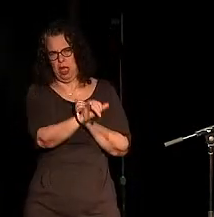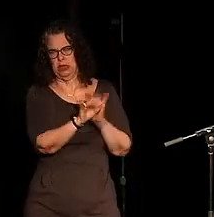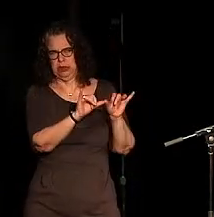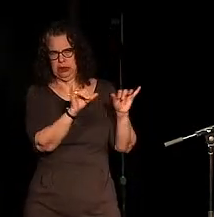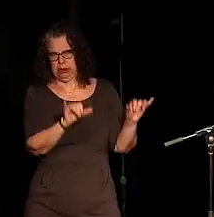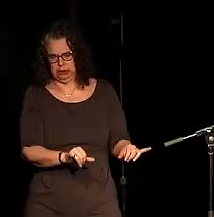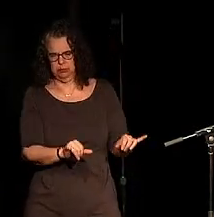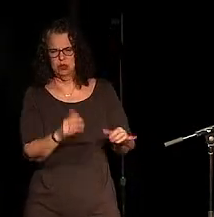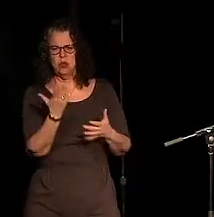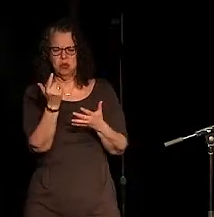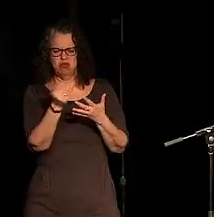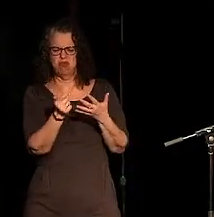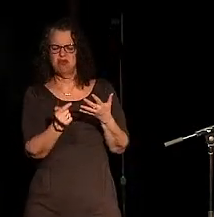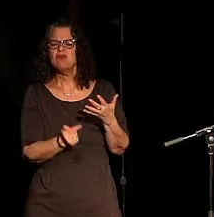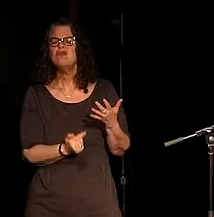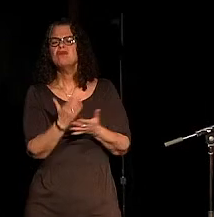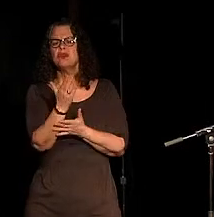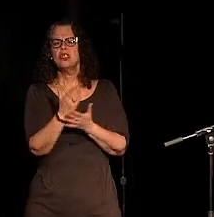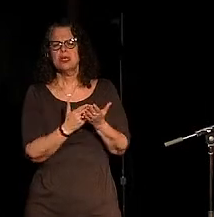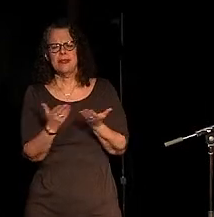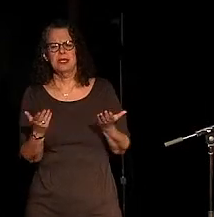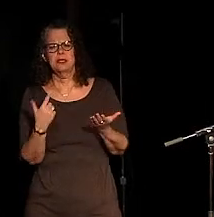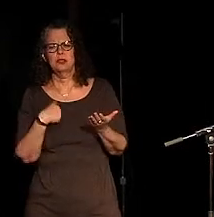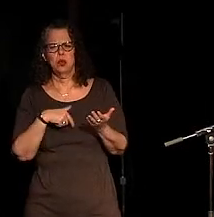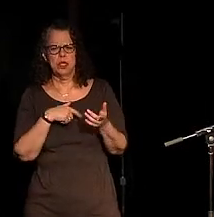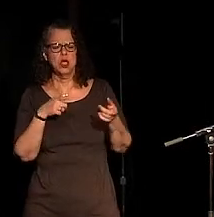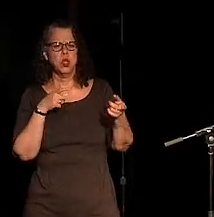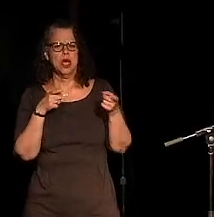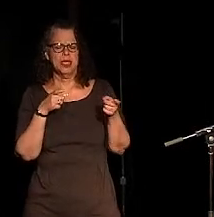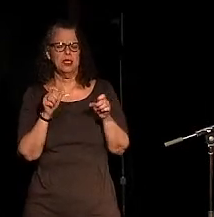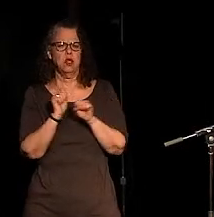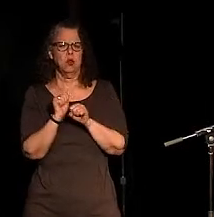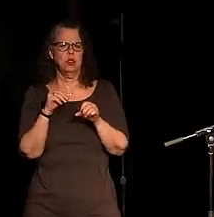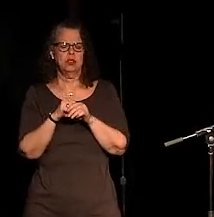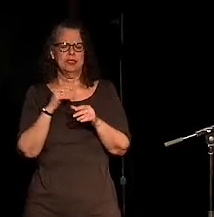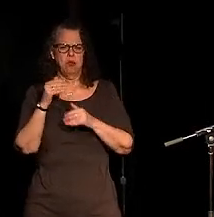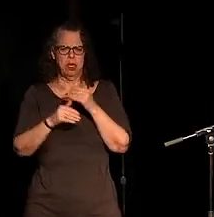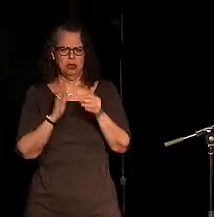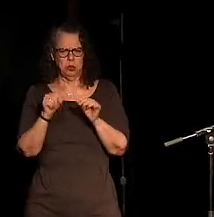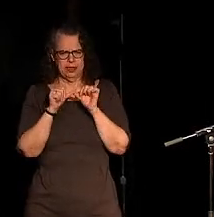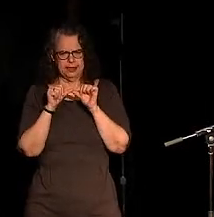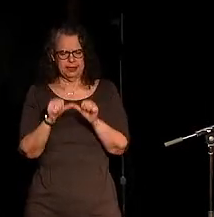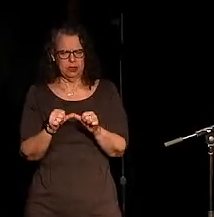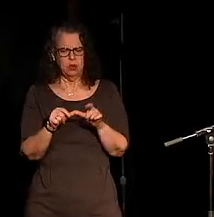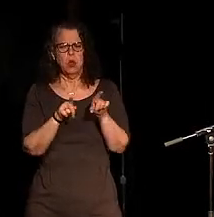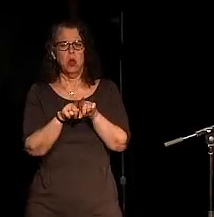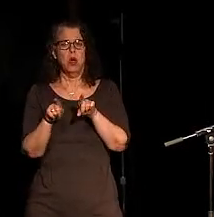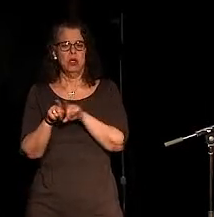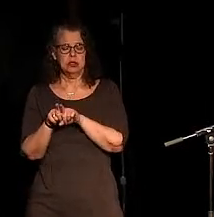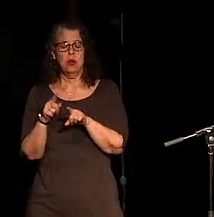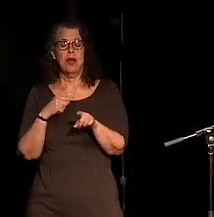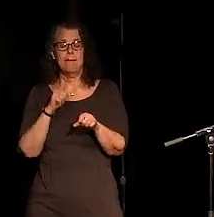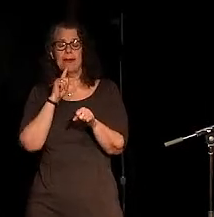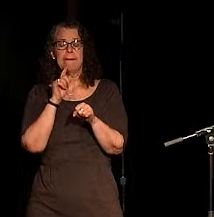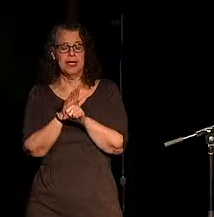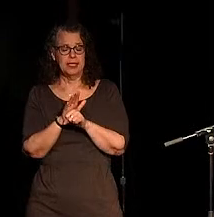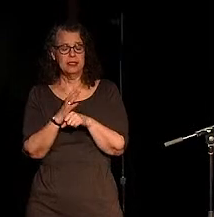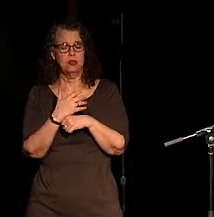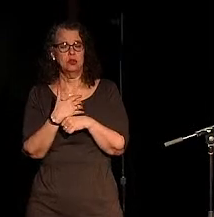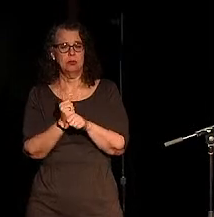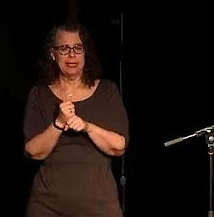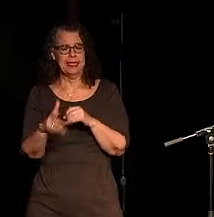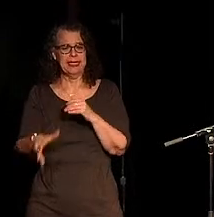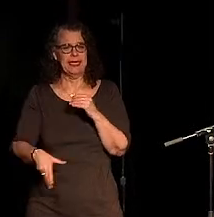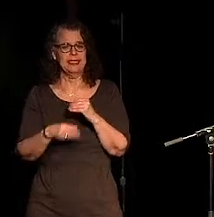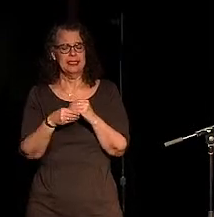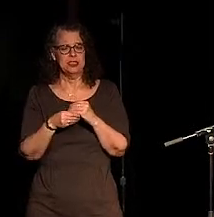the items that we're handling. The work is in progress, will continue. I'm also committed to making additional